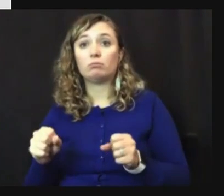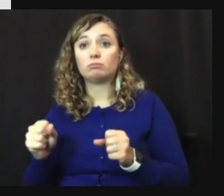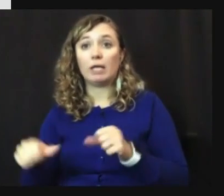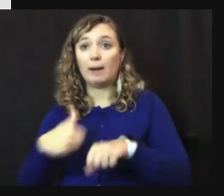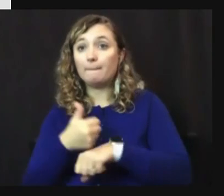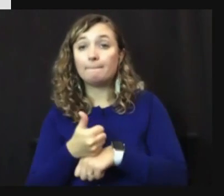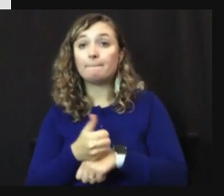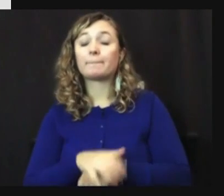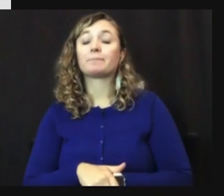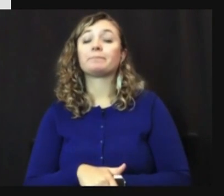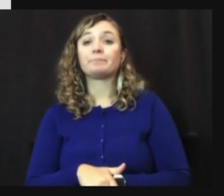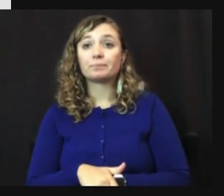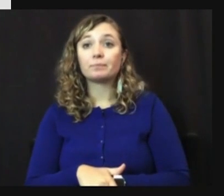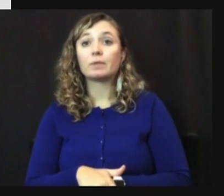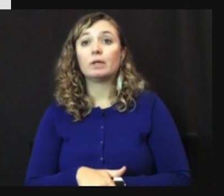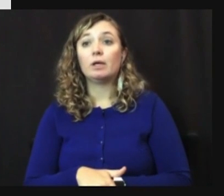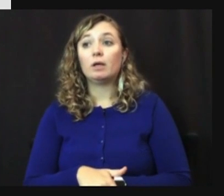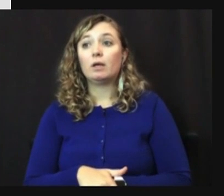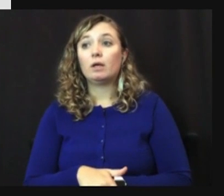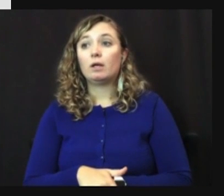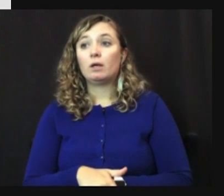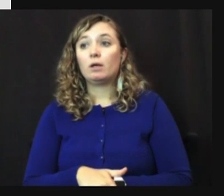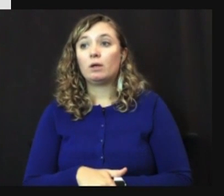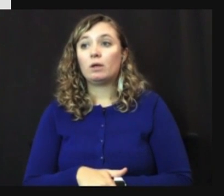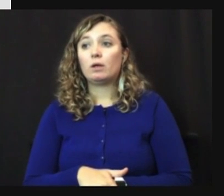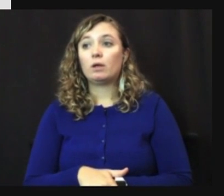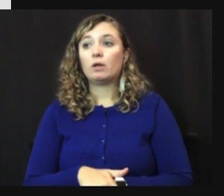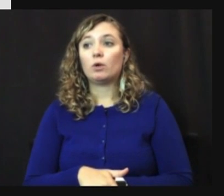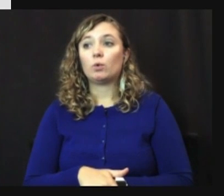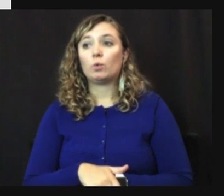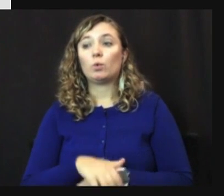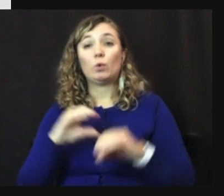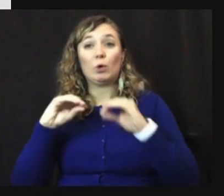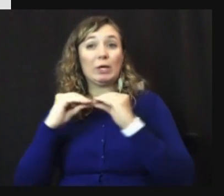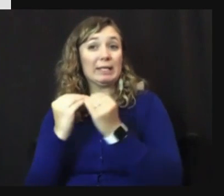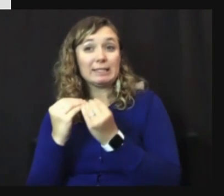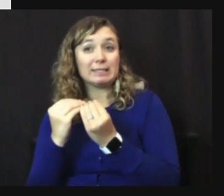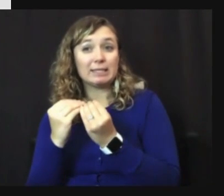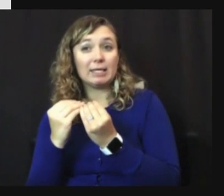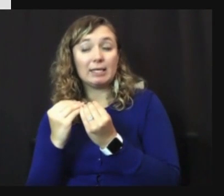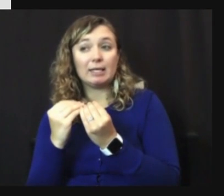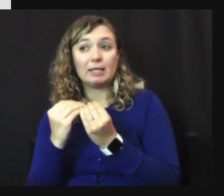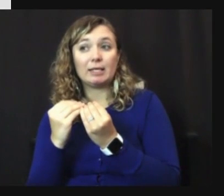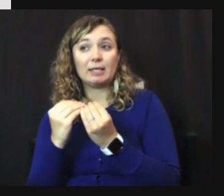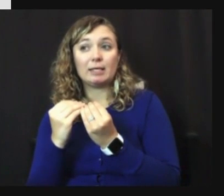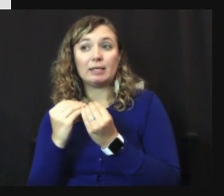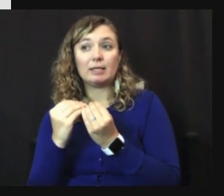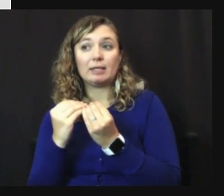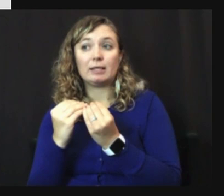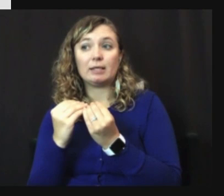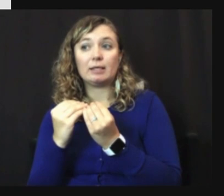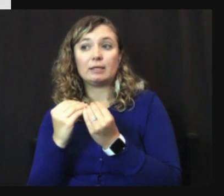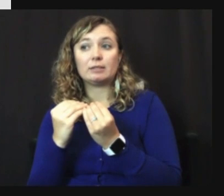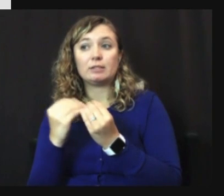With the organization, I have not seen anything that suggests that we have poor organization skills.